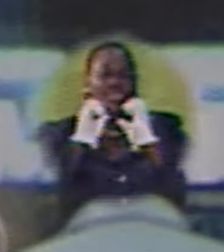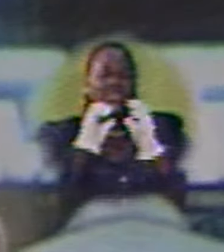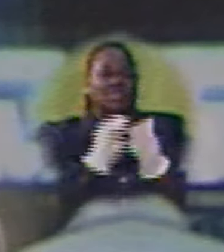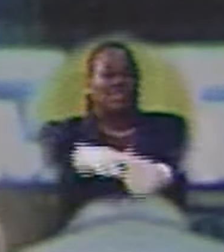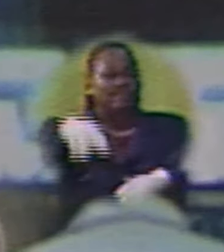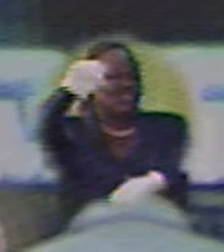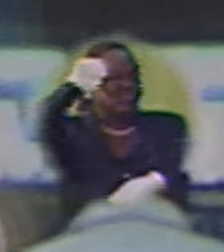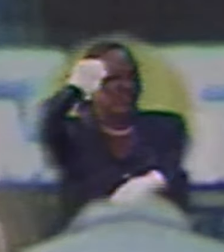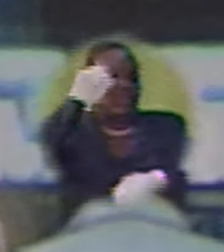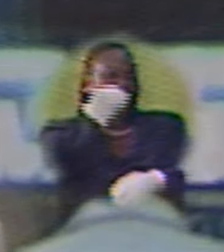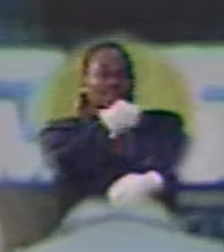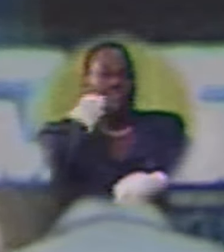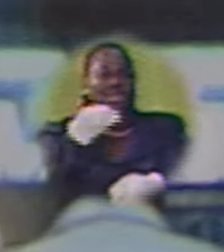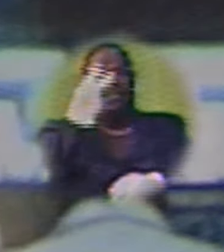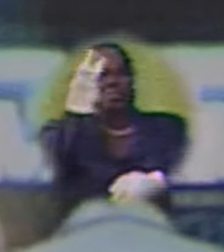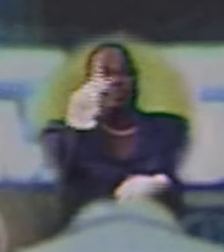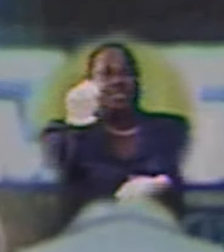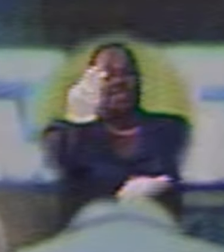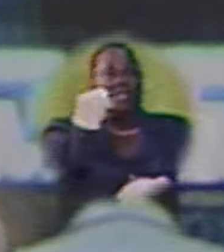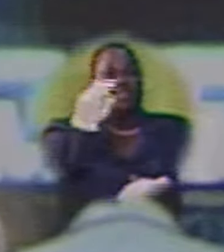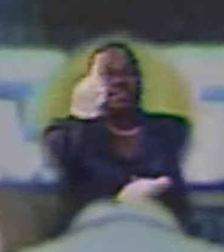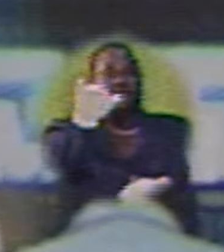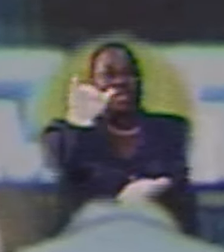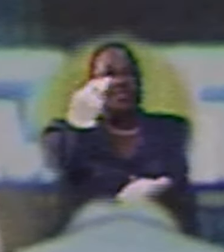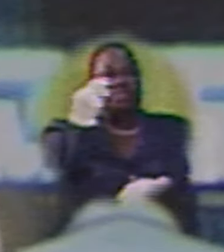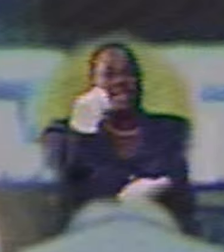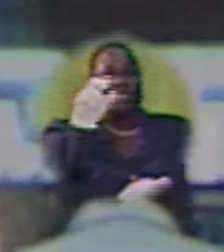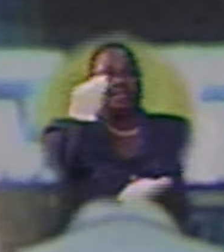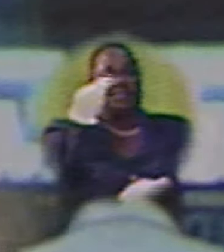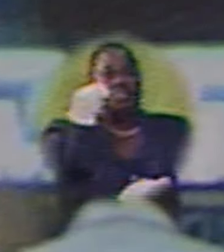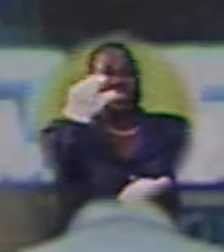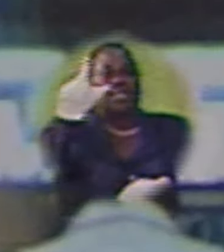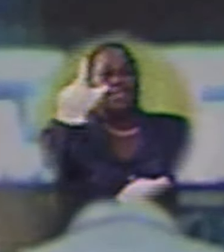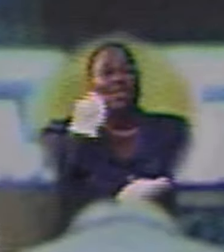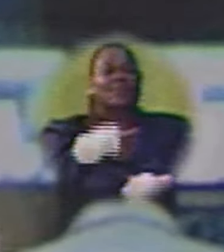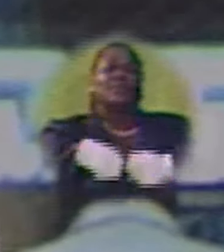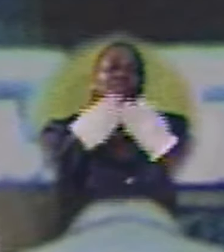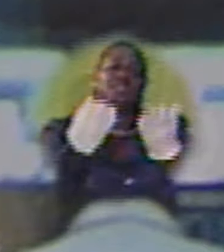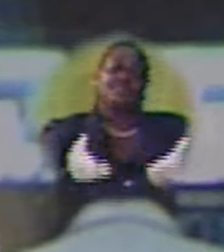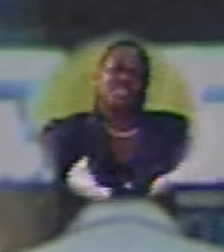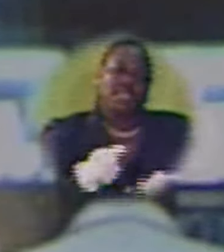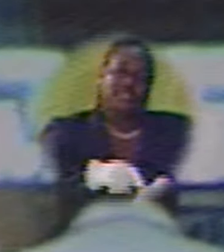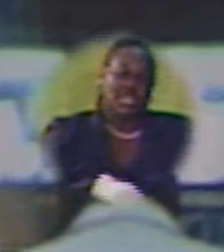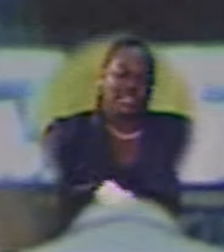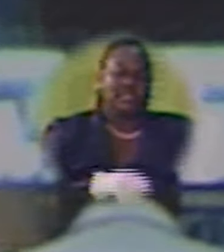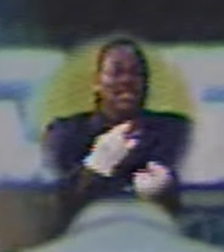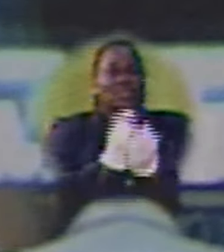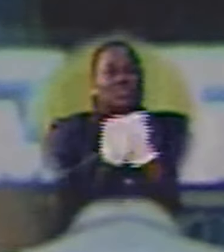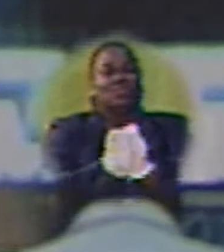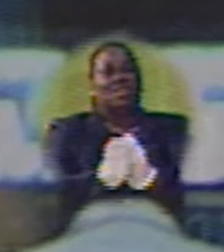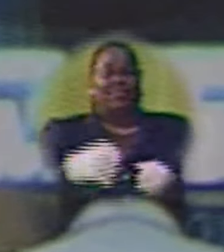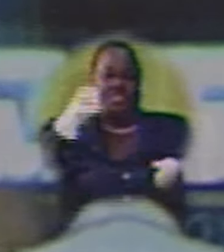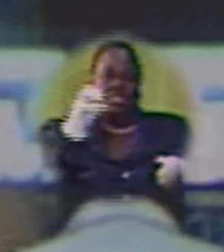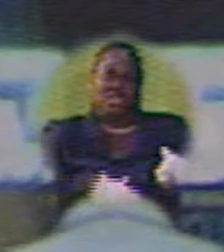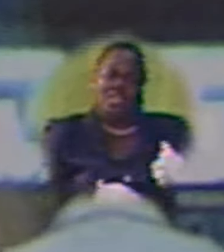the Ministry of Agriculture, Wendy Tittle, the activities will give locals the opportunity to unleash their passion for